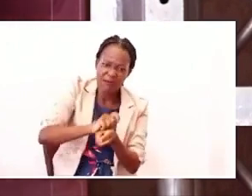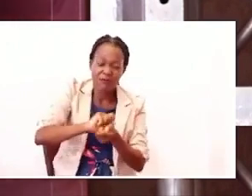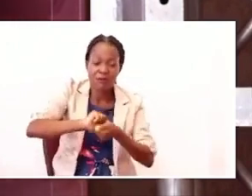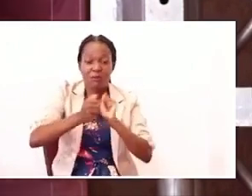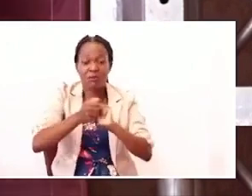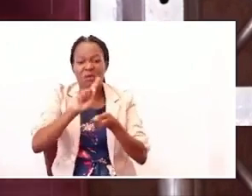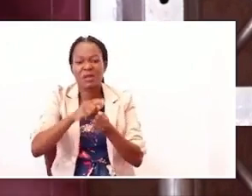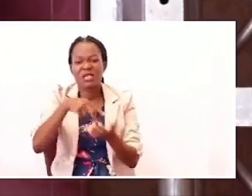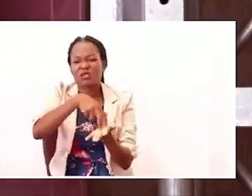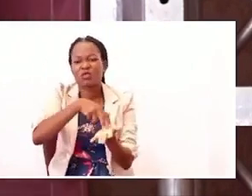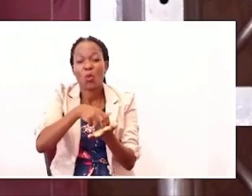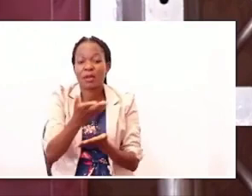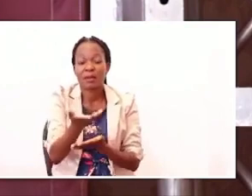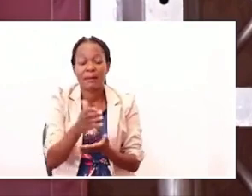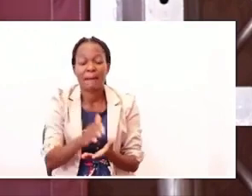weak.